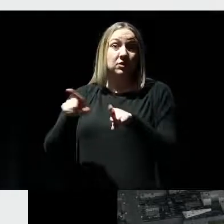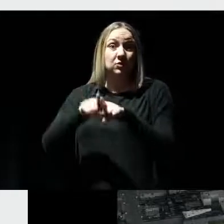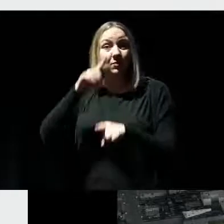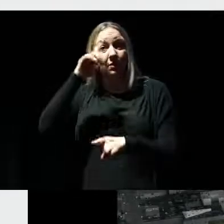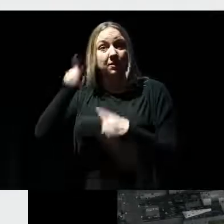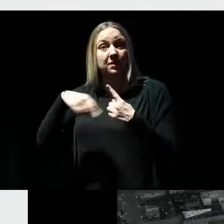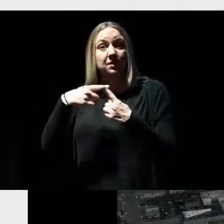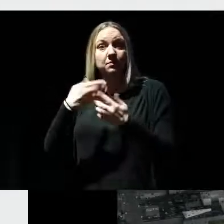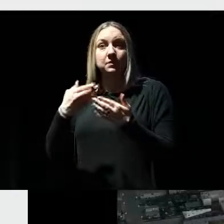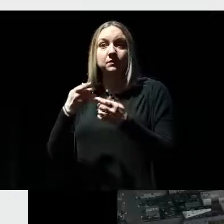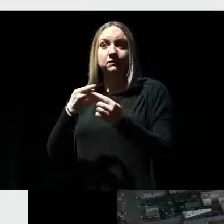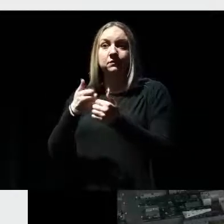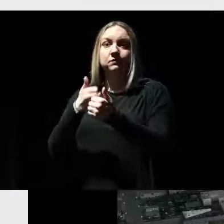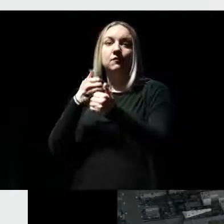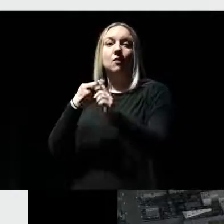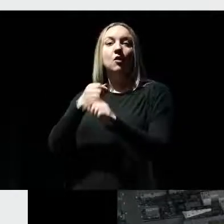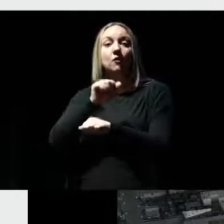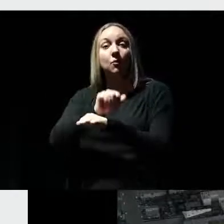friends.